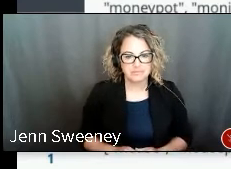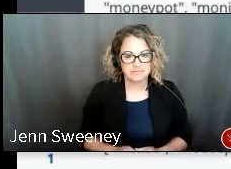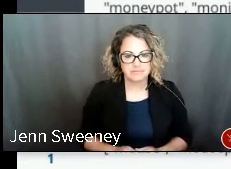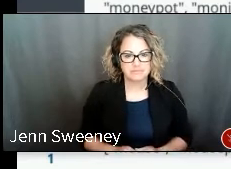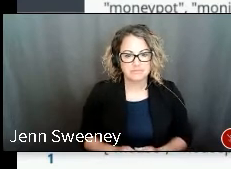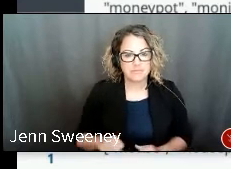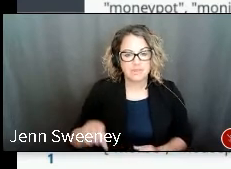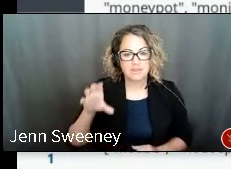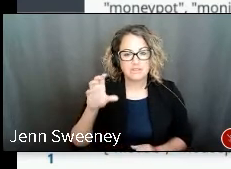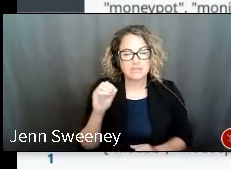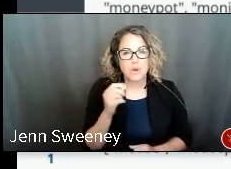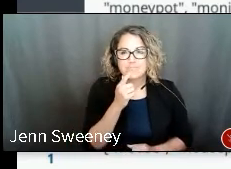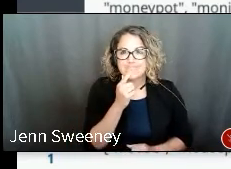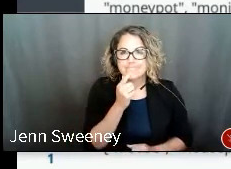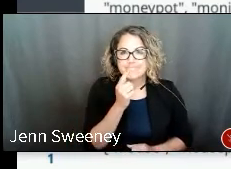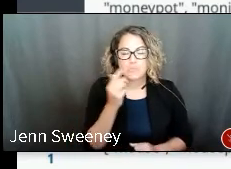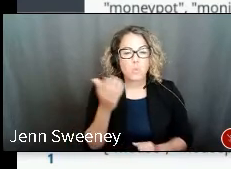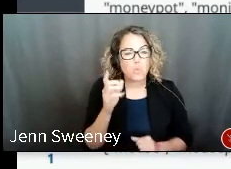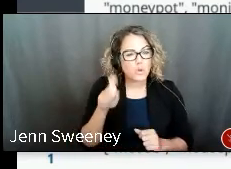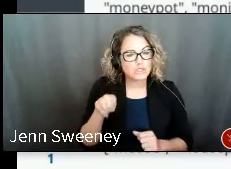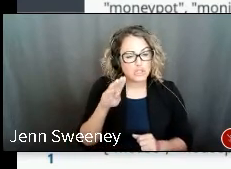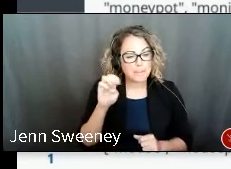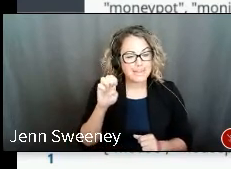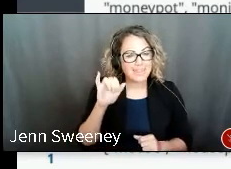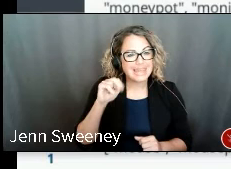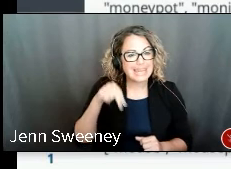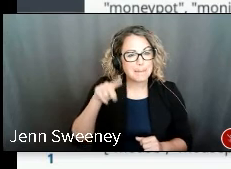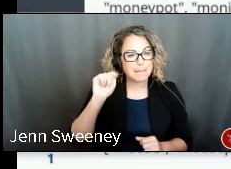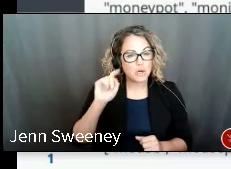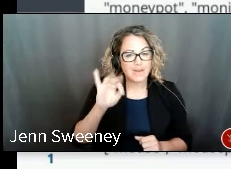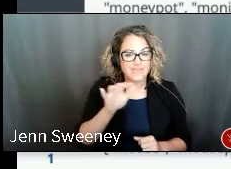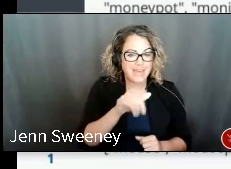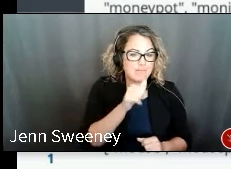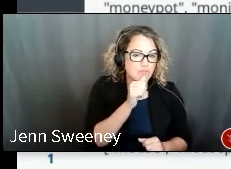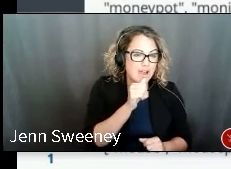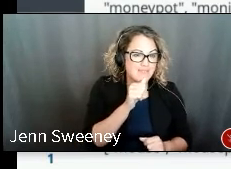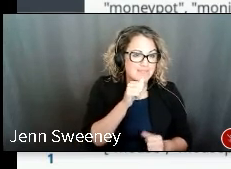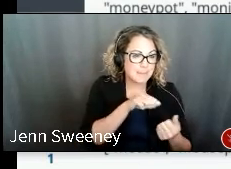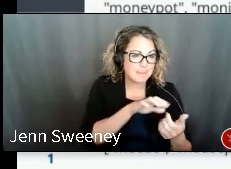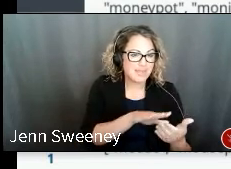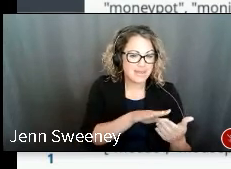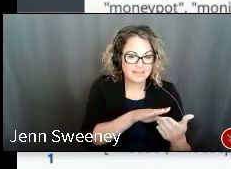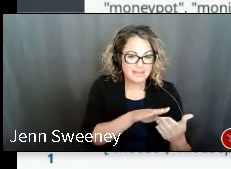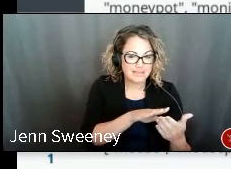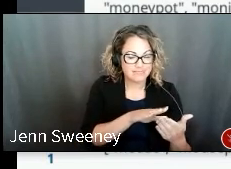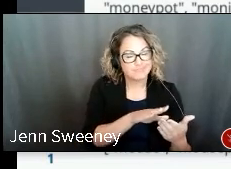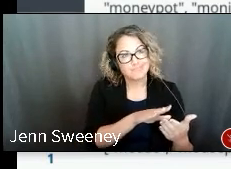So what should be the input of this private method? I feel like first of all,